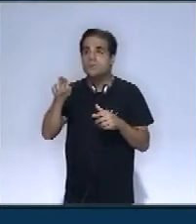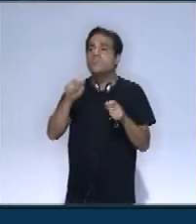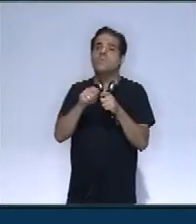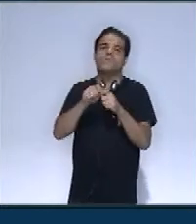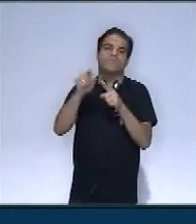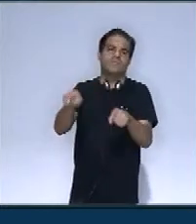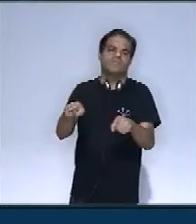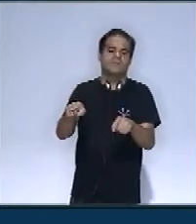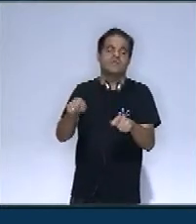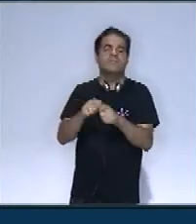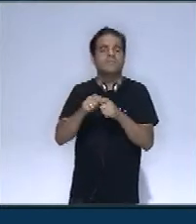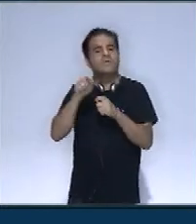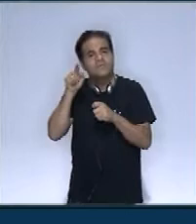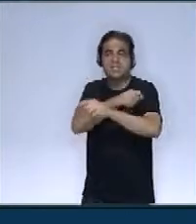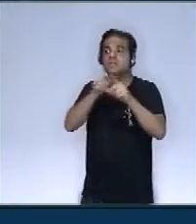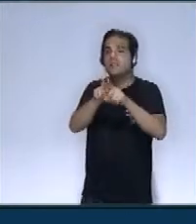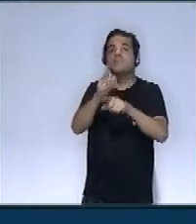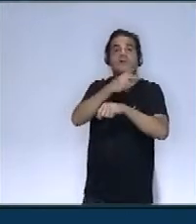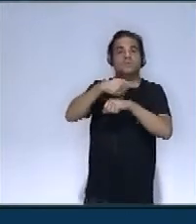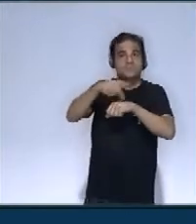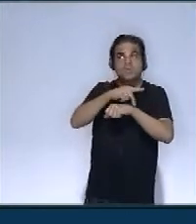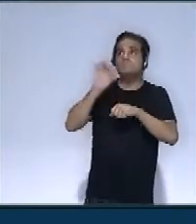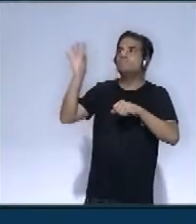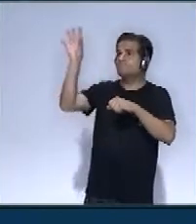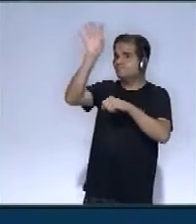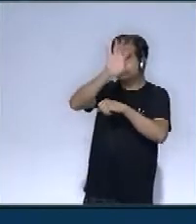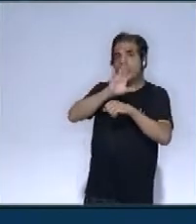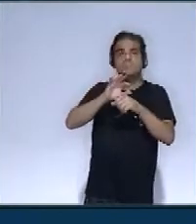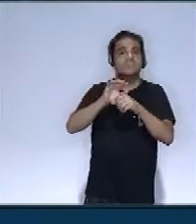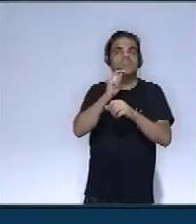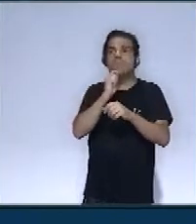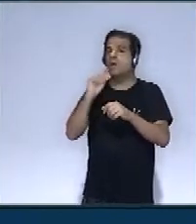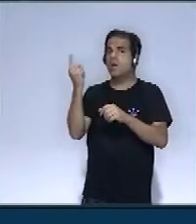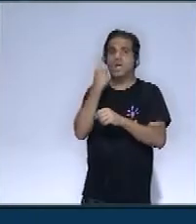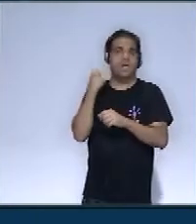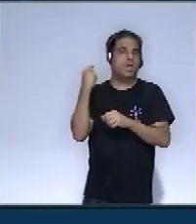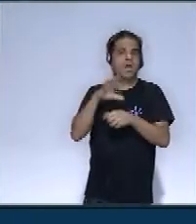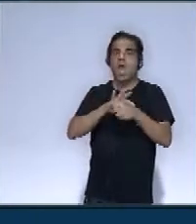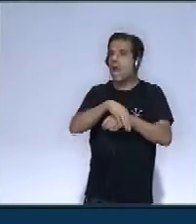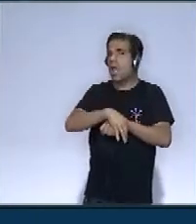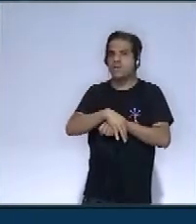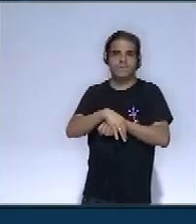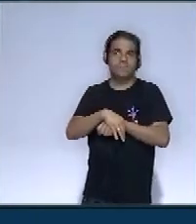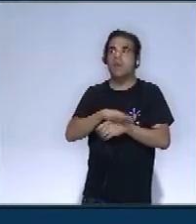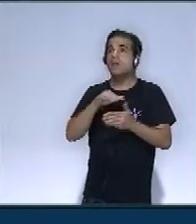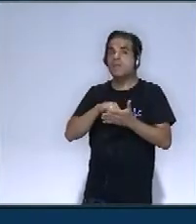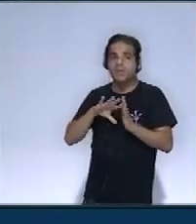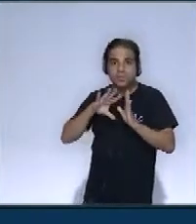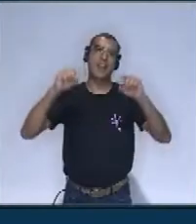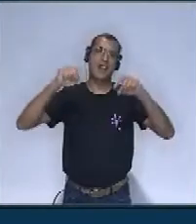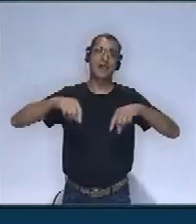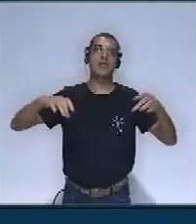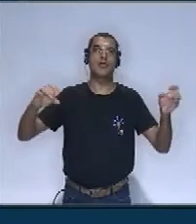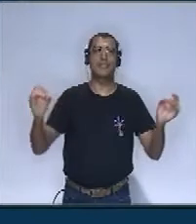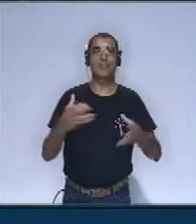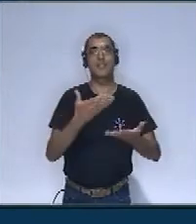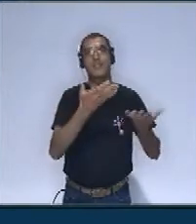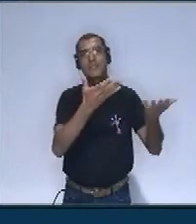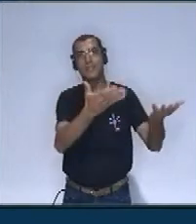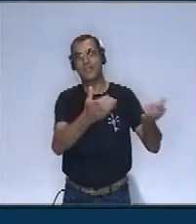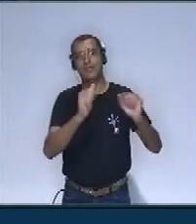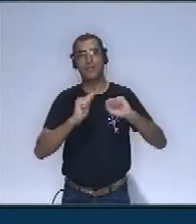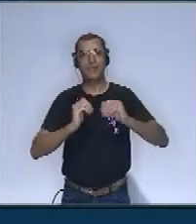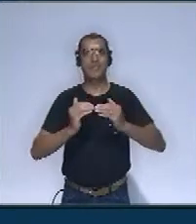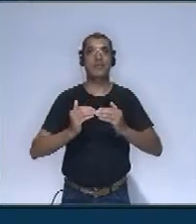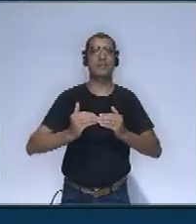fazer, ajudar a resolver um grande problema. None of us is safe until everyone is safe, because of the way the world works.